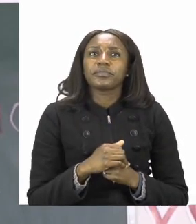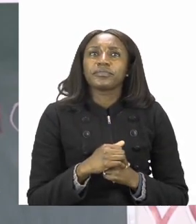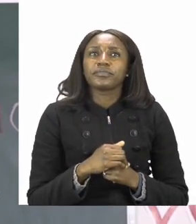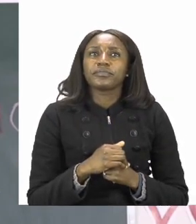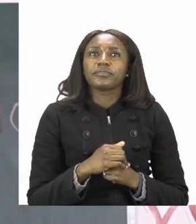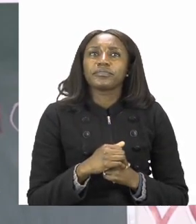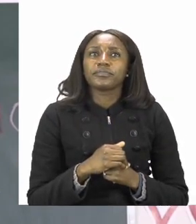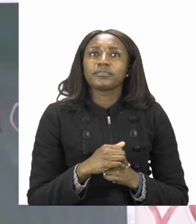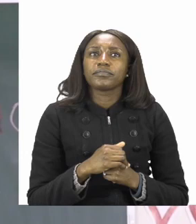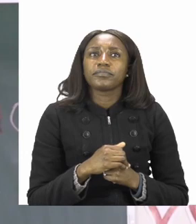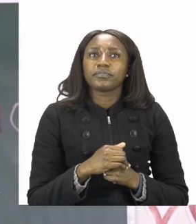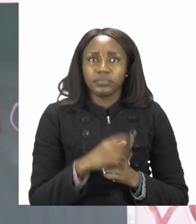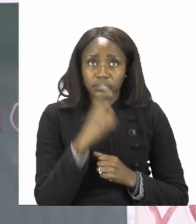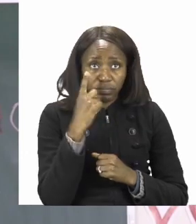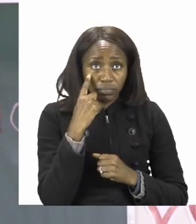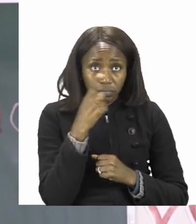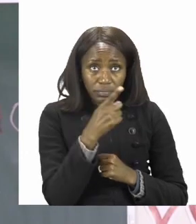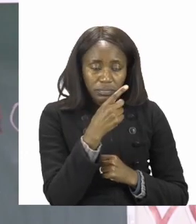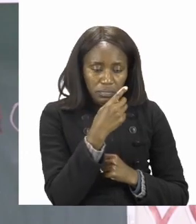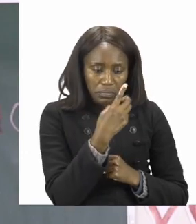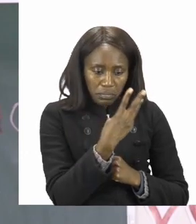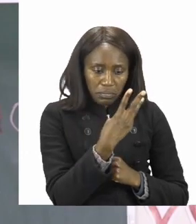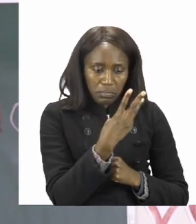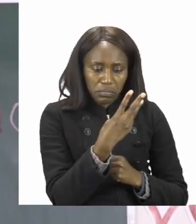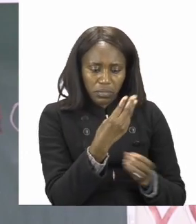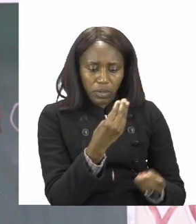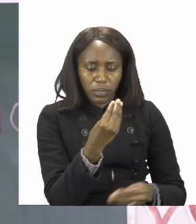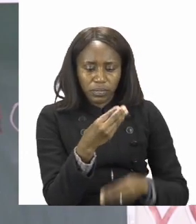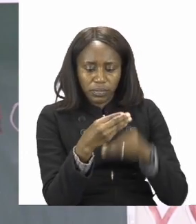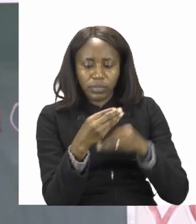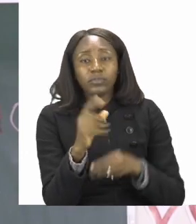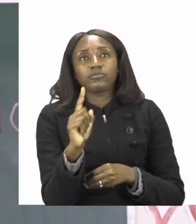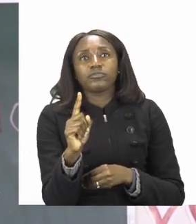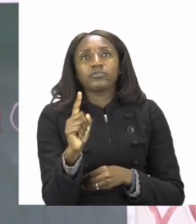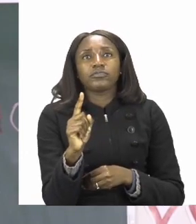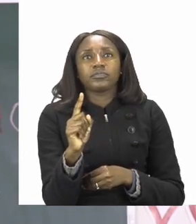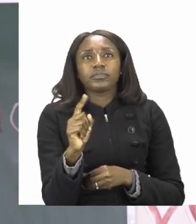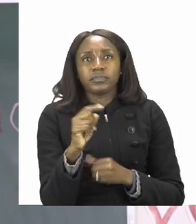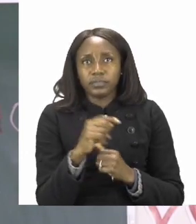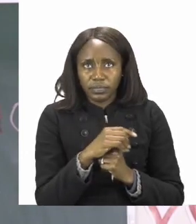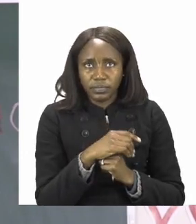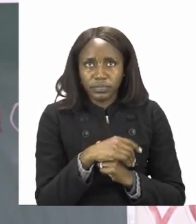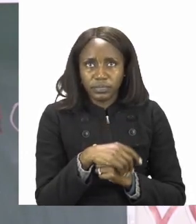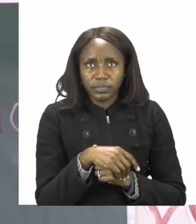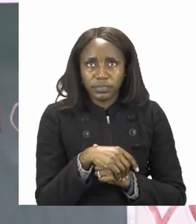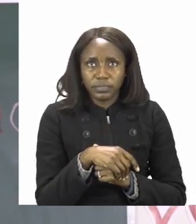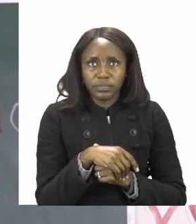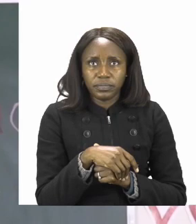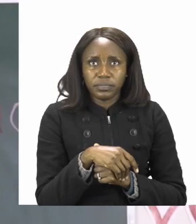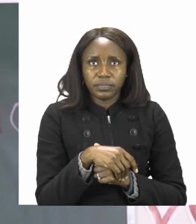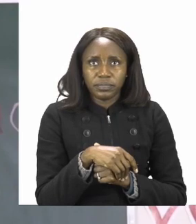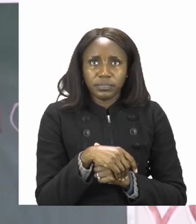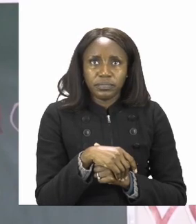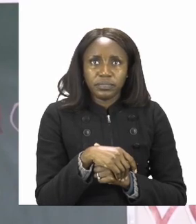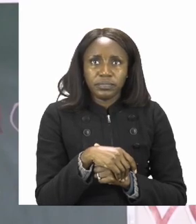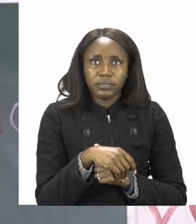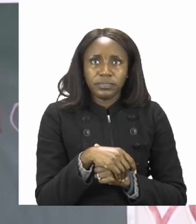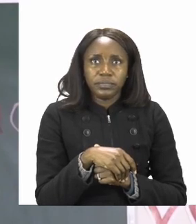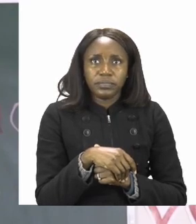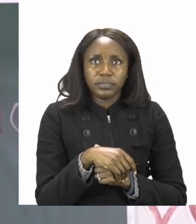sets. Now we already have 3, which means we need to draw one more set to make them